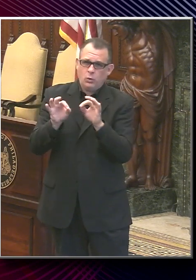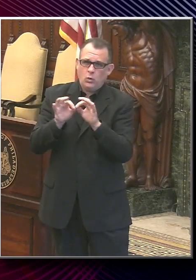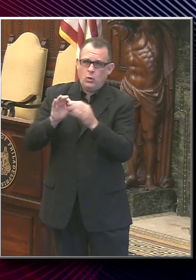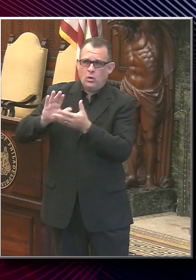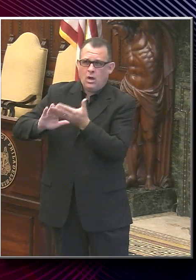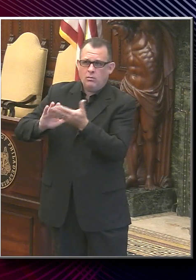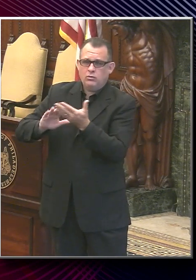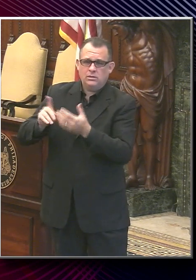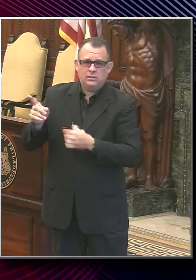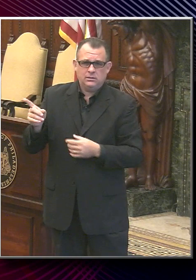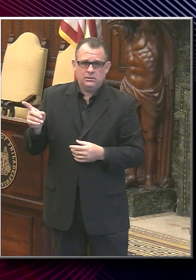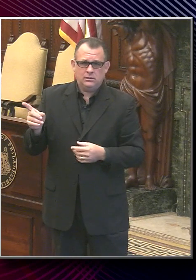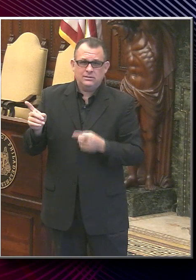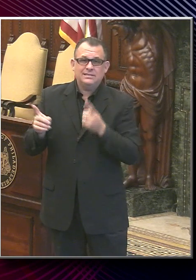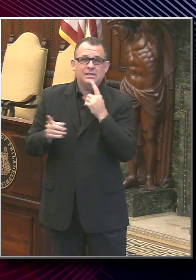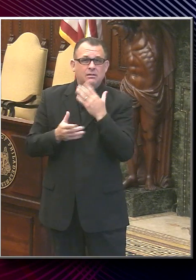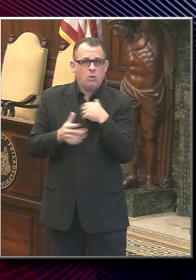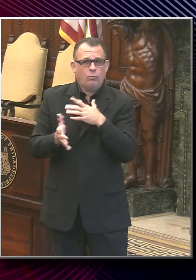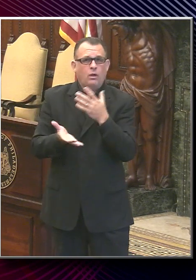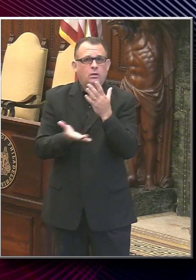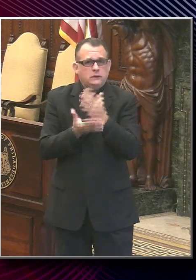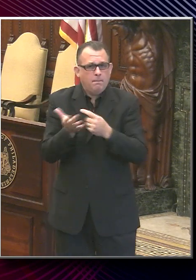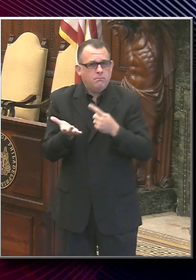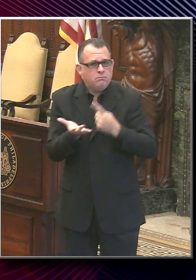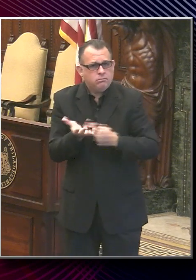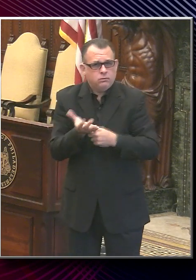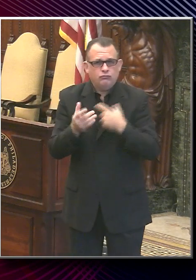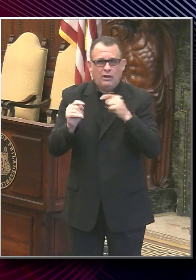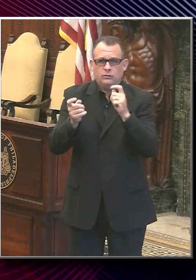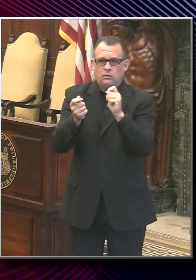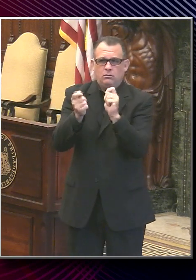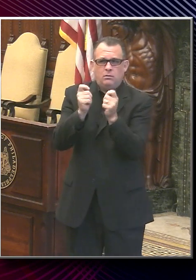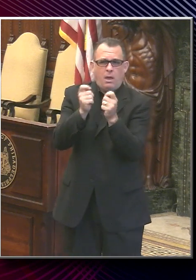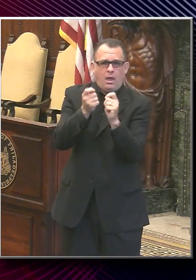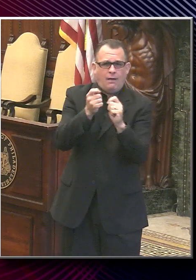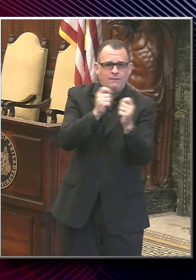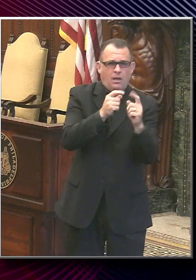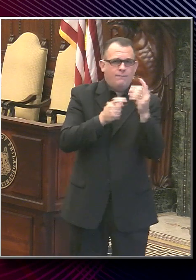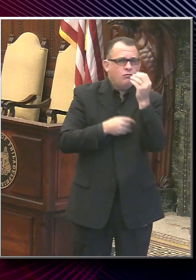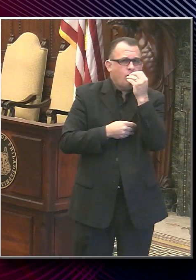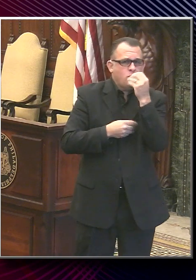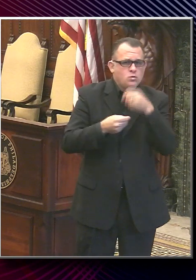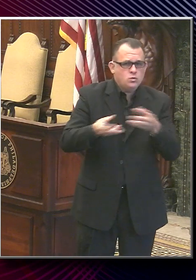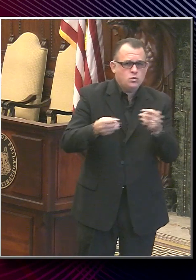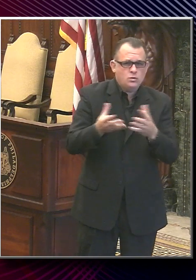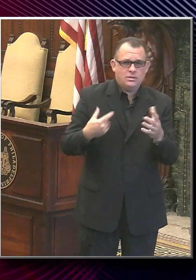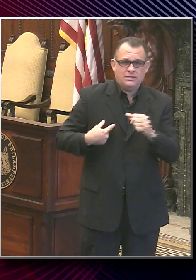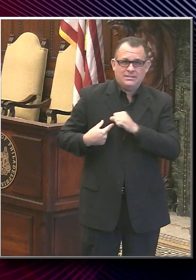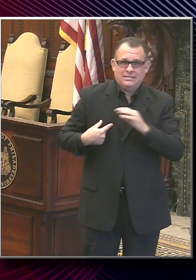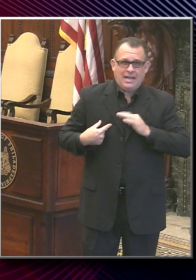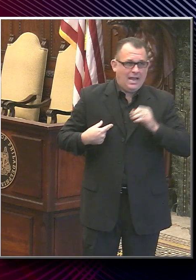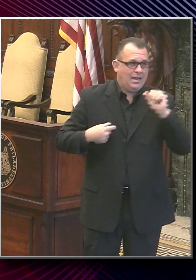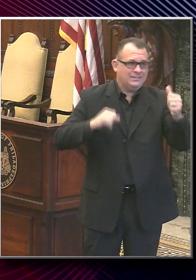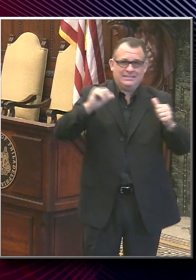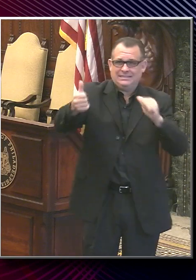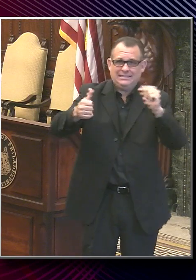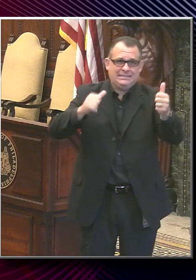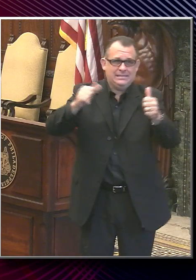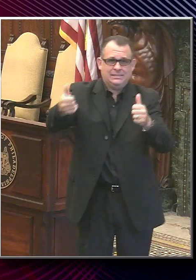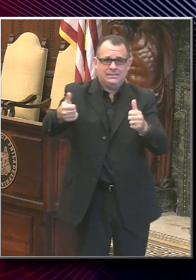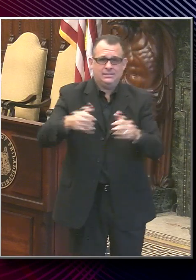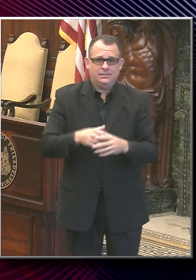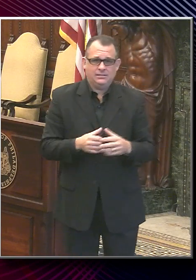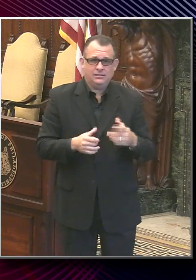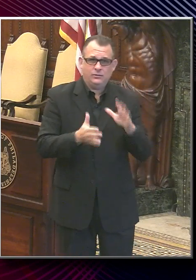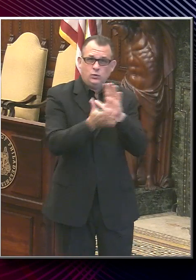there has been some conversations about modifying that operation in order to better staff it going forward, especially as both the district and the